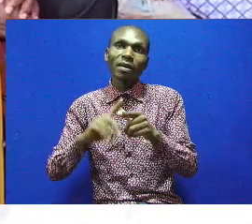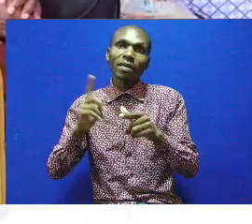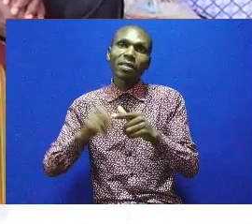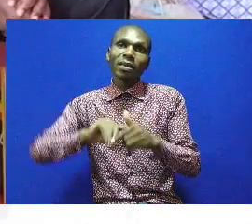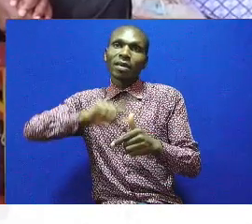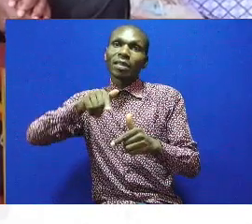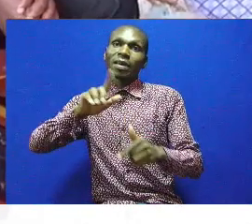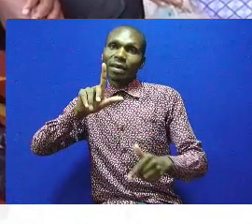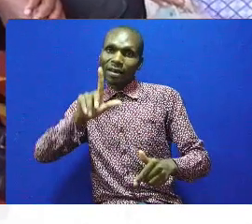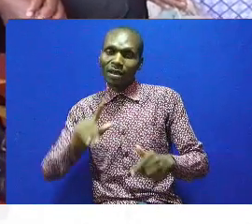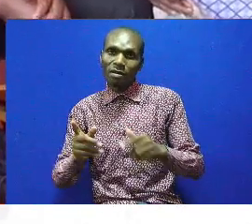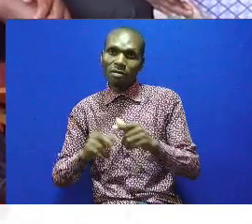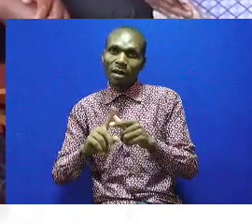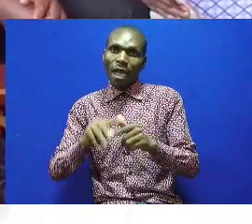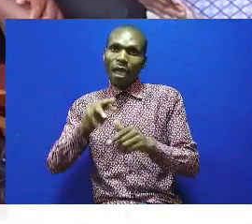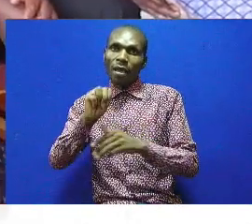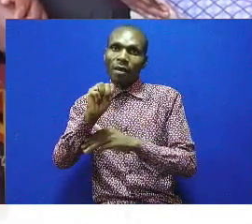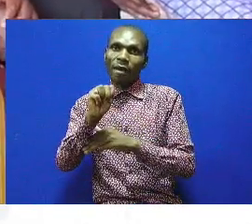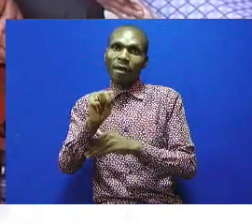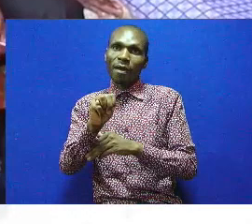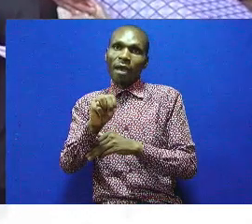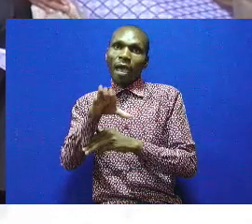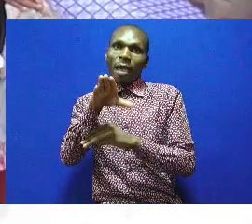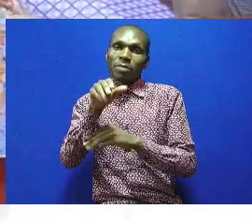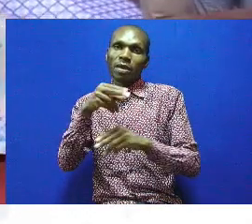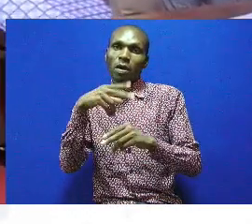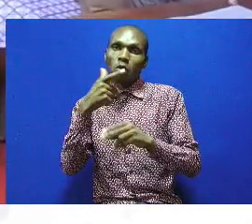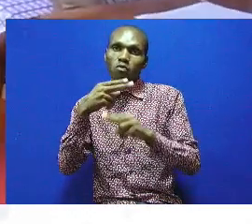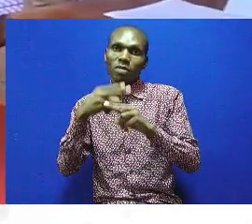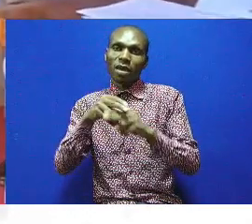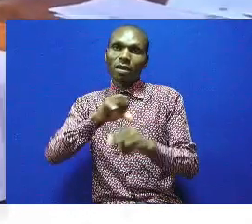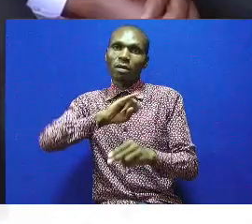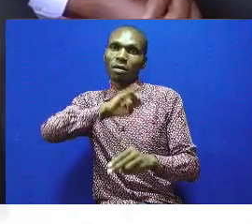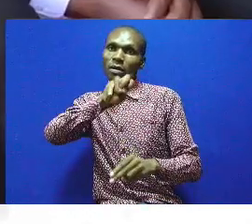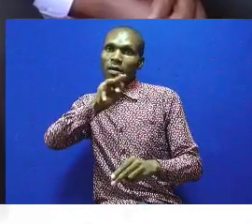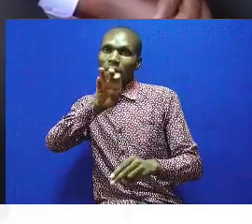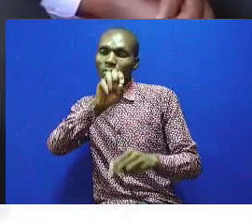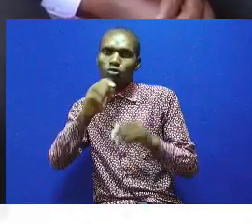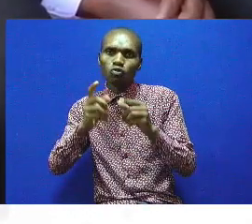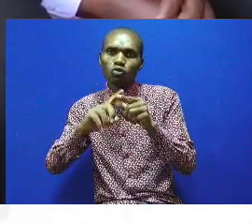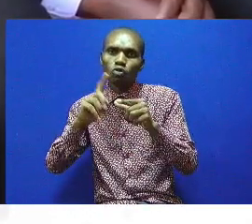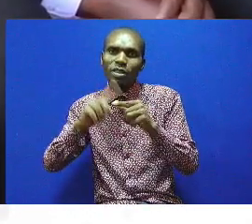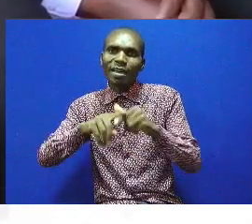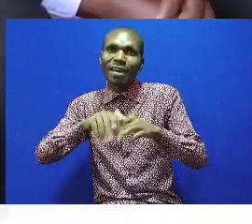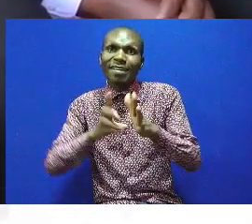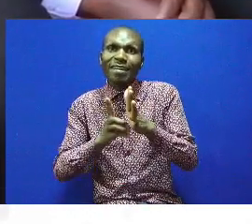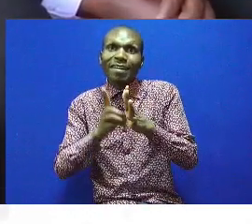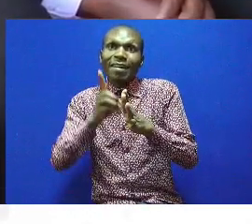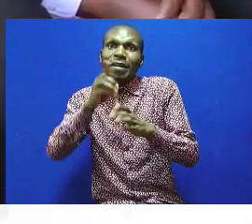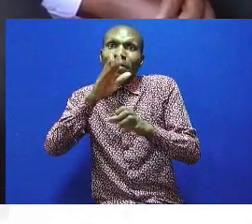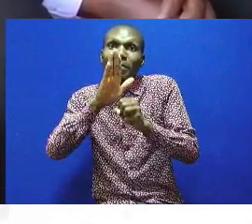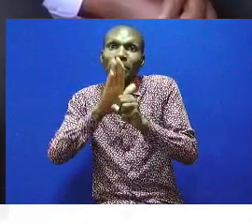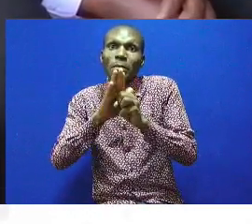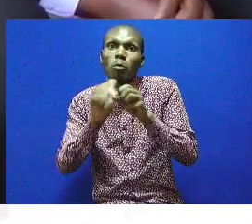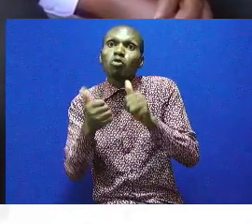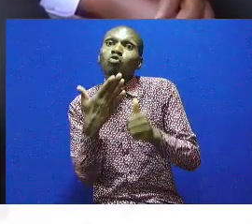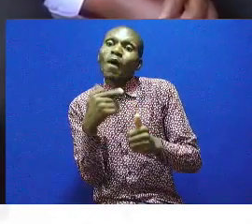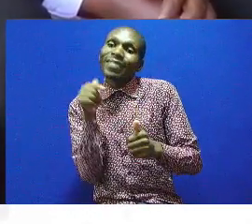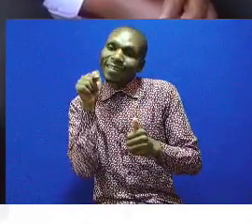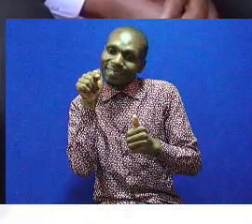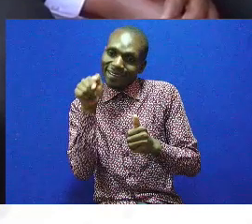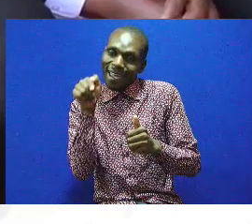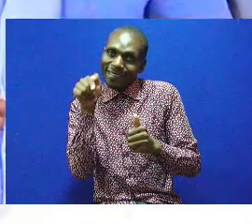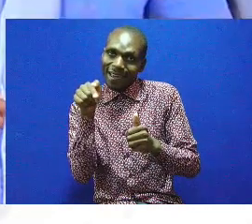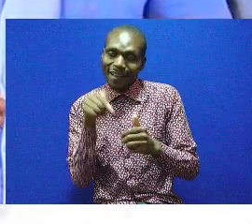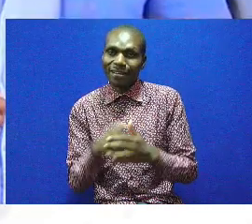region. Omo MCA bwenseme yo James Ondari nigo akwana egatia magendro aganeirie ase e municipality